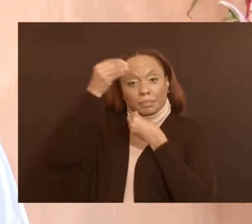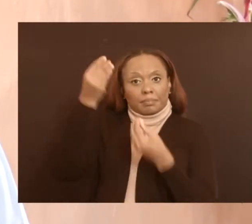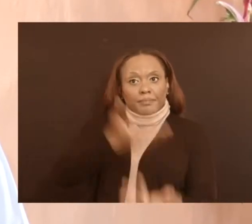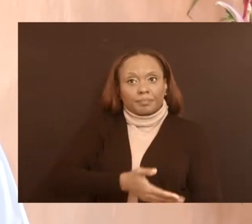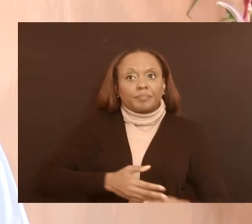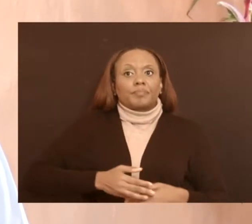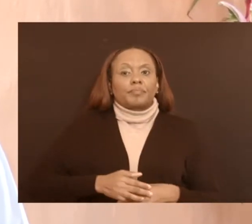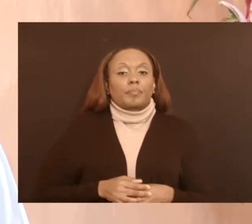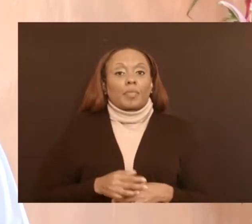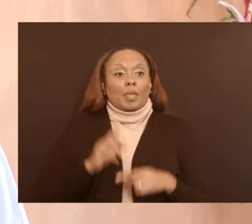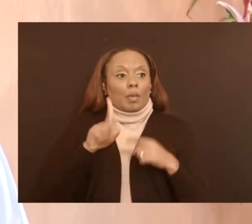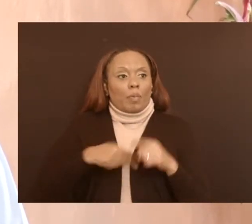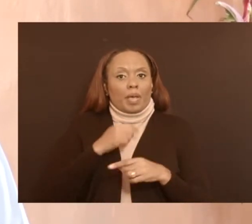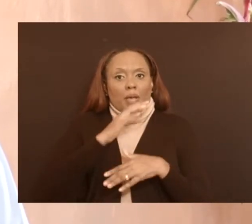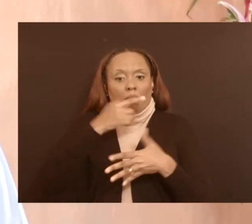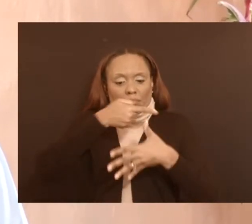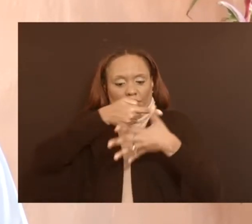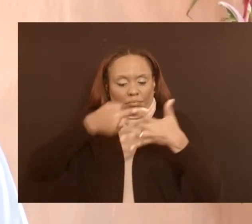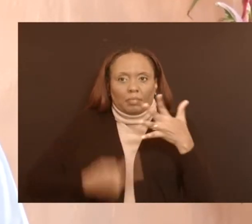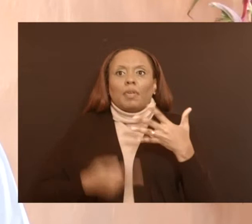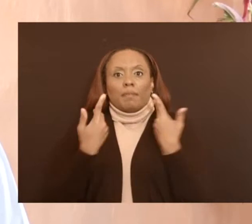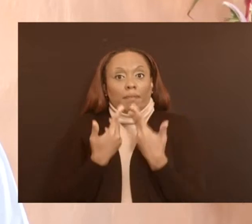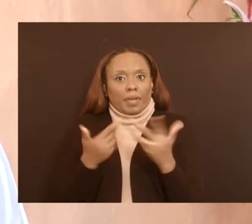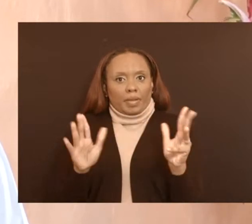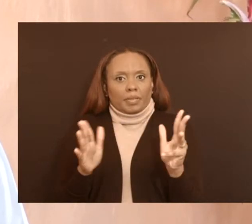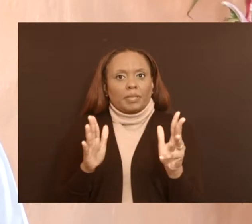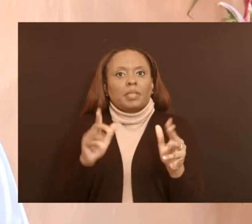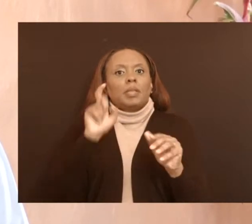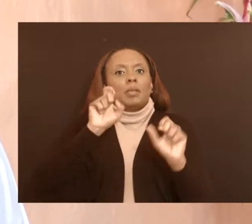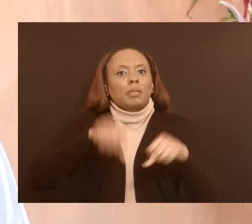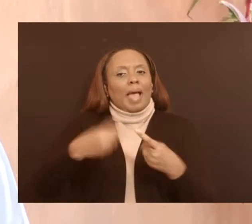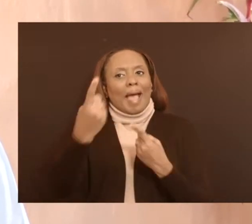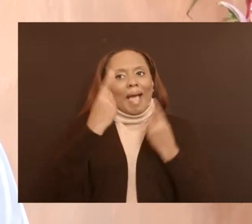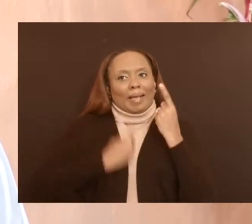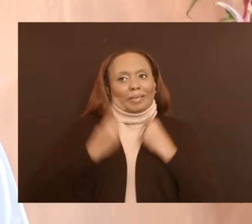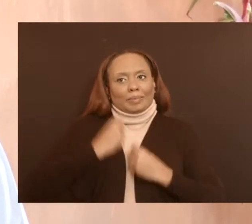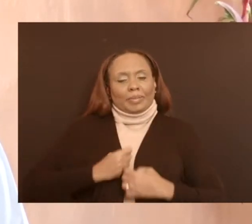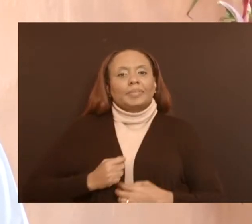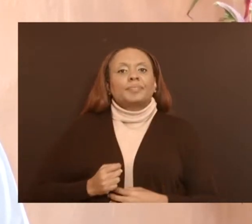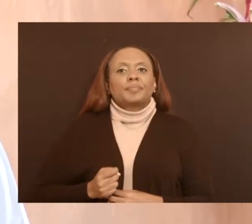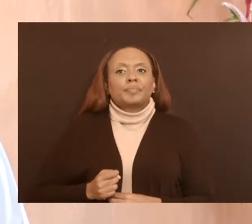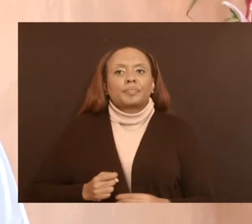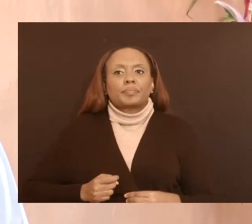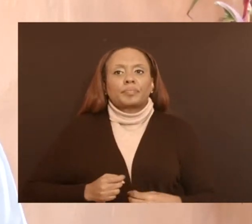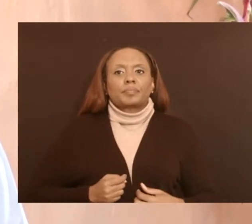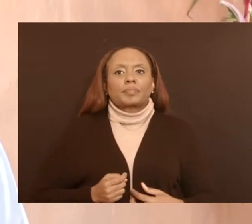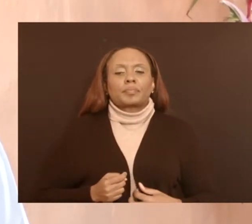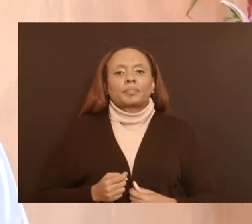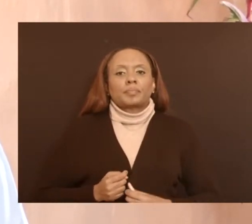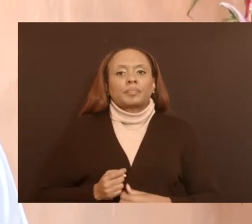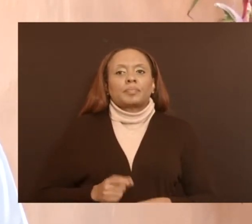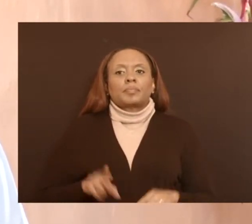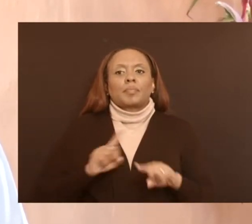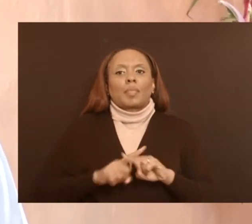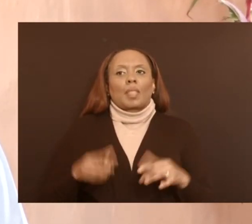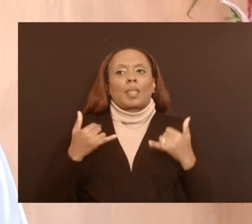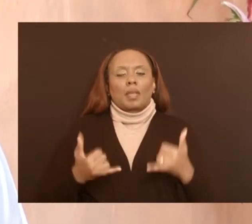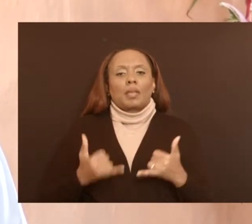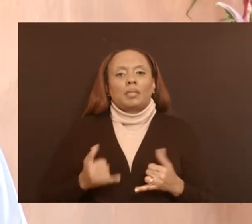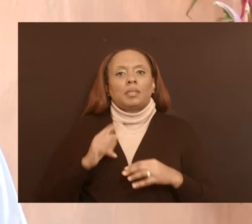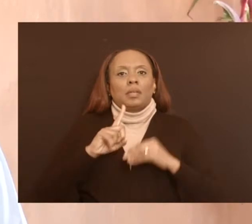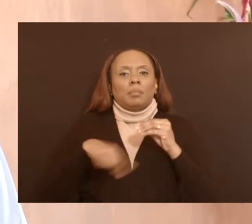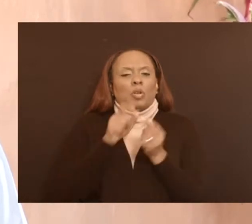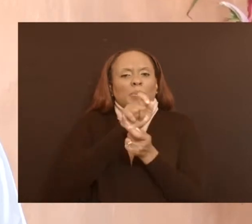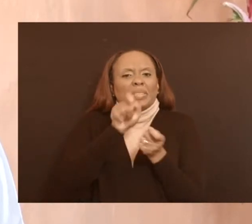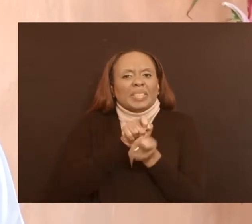take any questions which you may have at the end. But today really and truly has to be about the technical aspects of